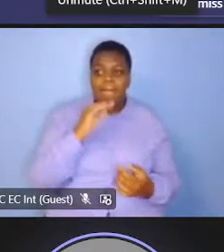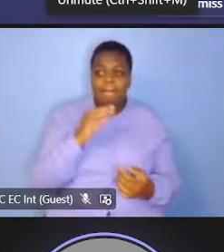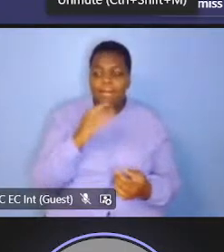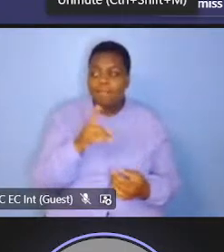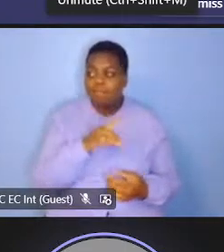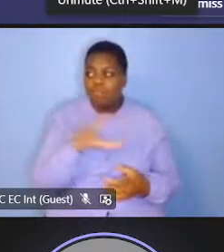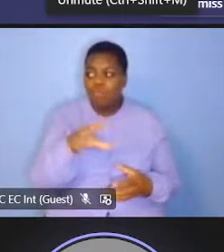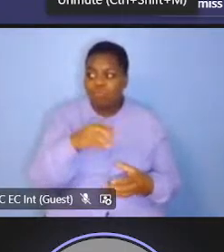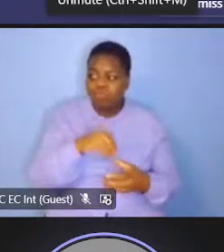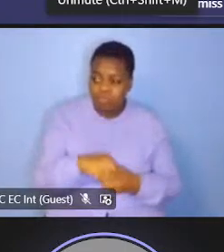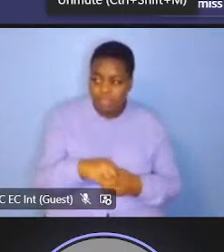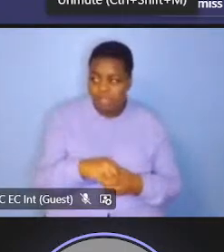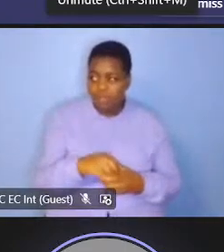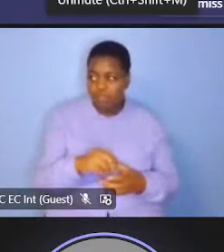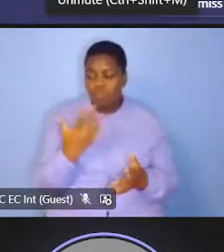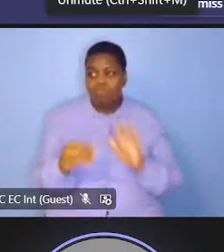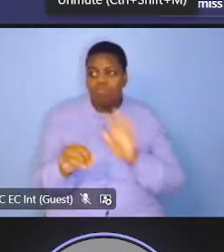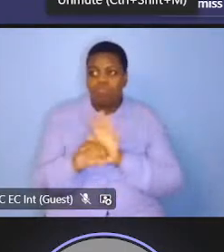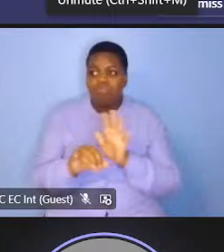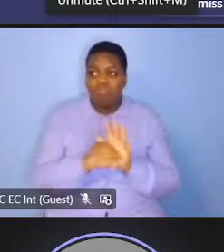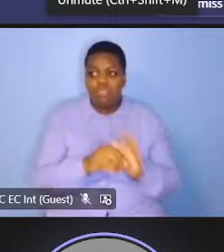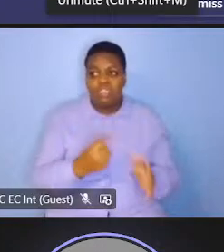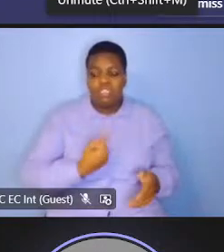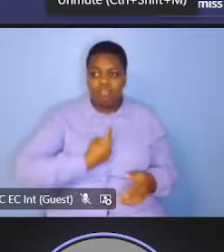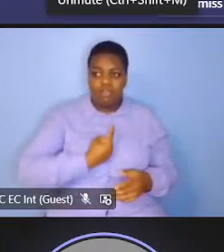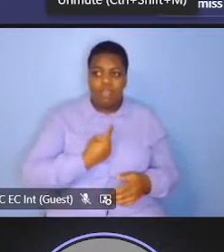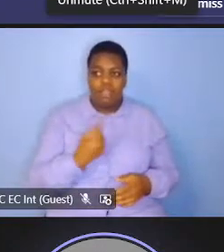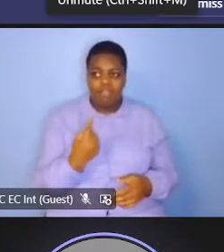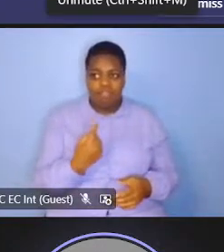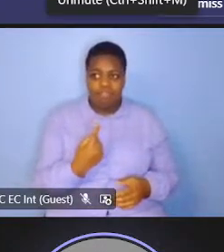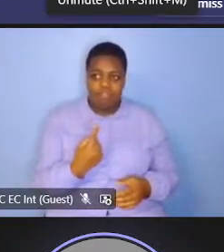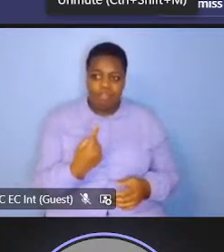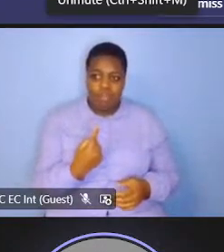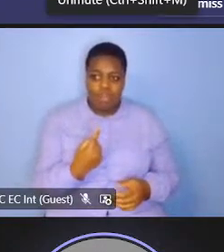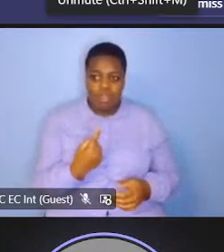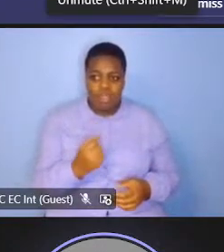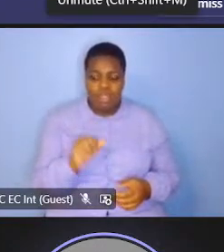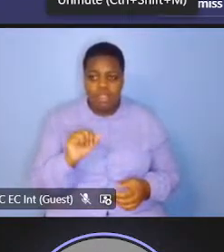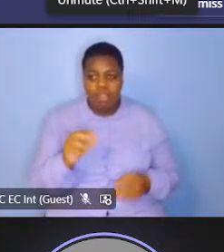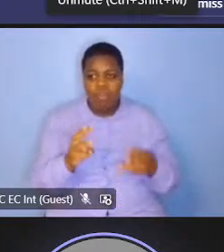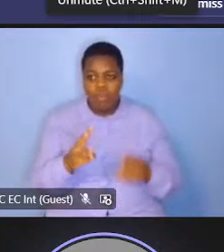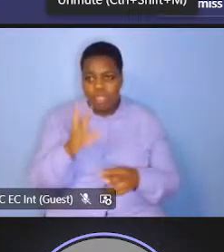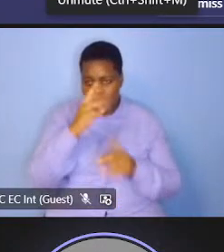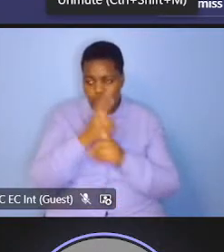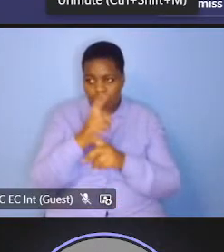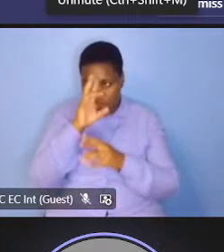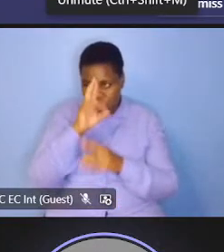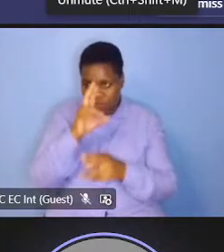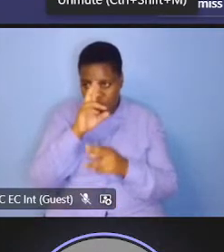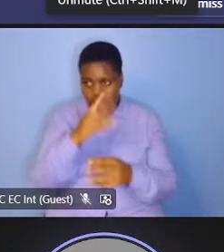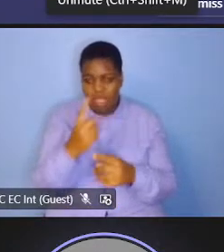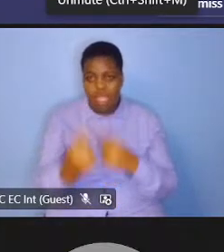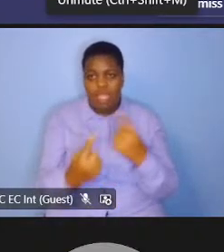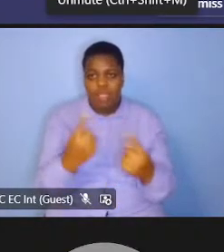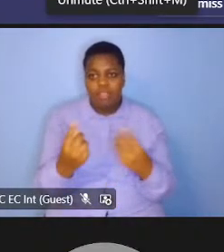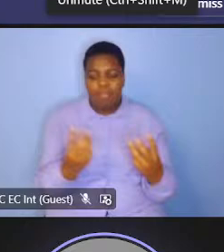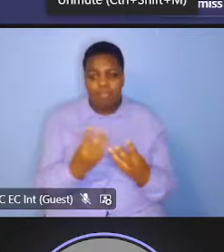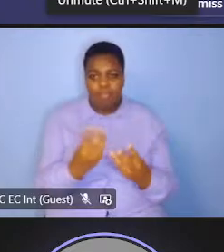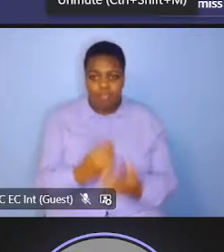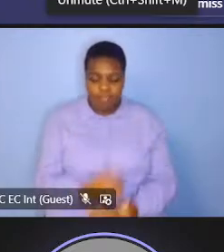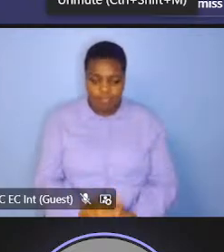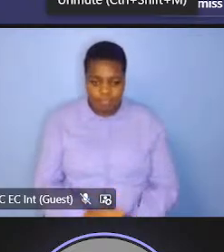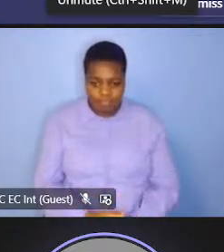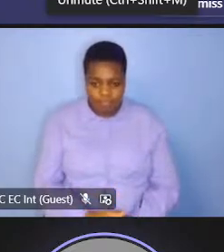or define themselves in a manner that respects the rights of other individuals. So